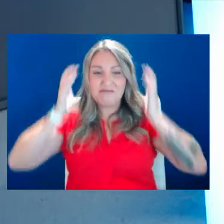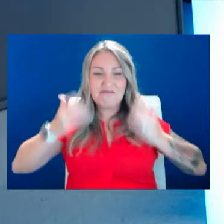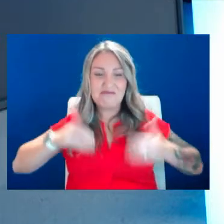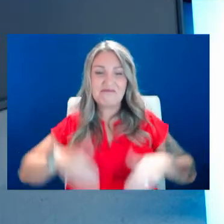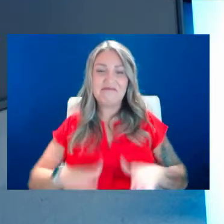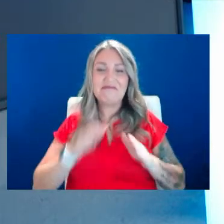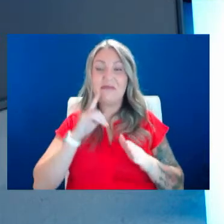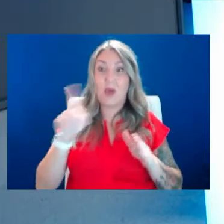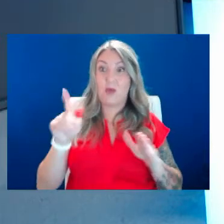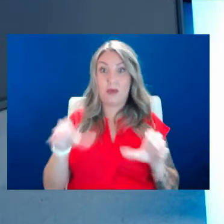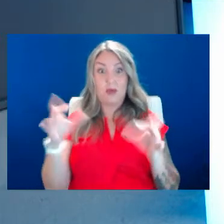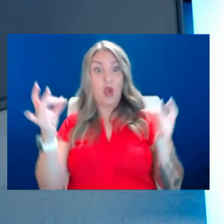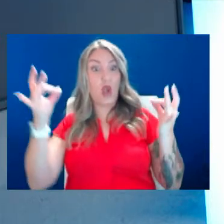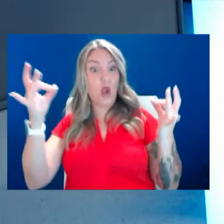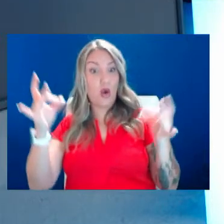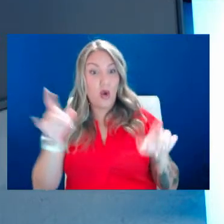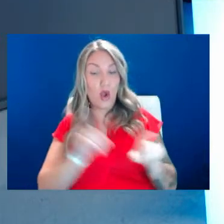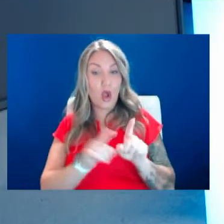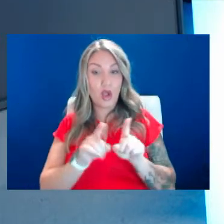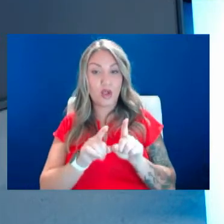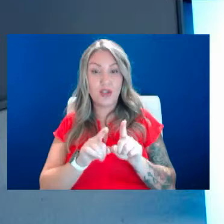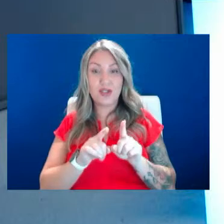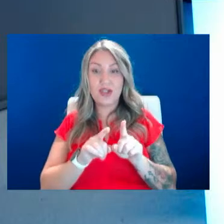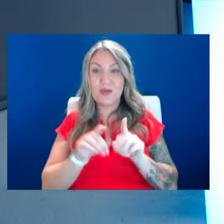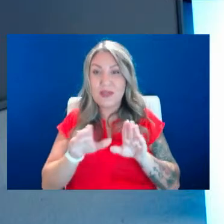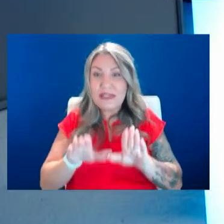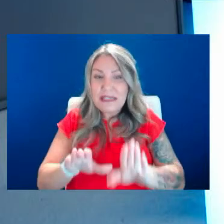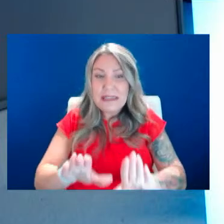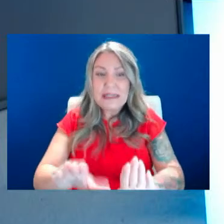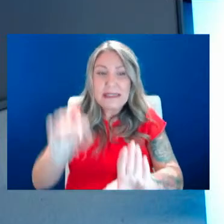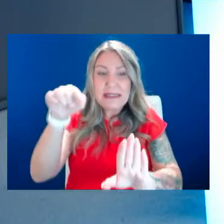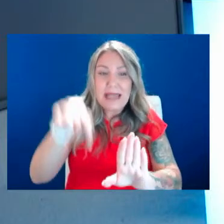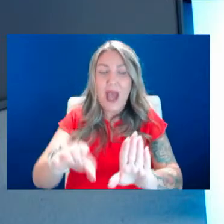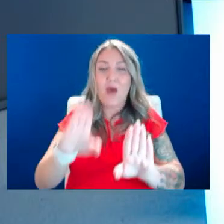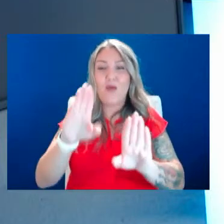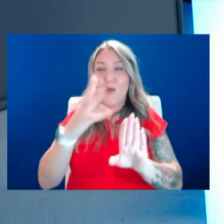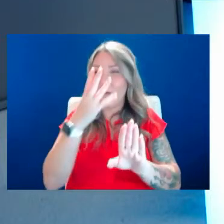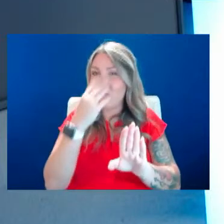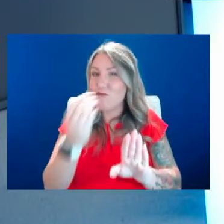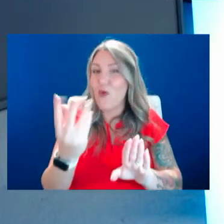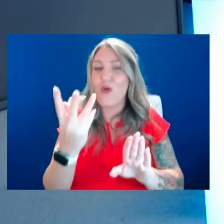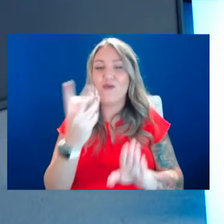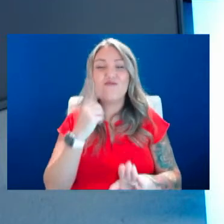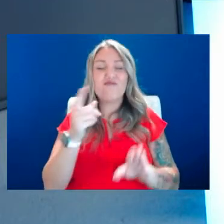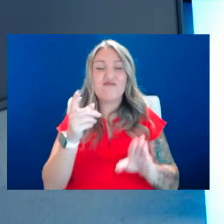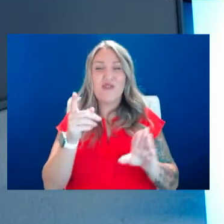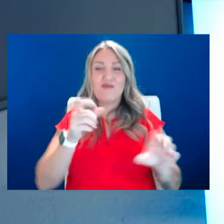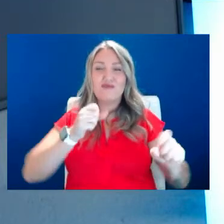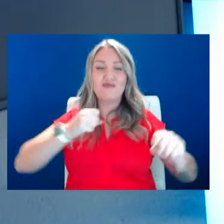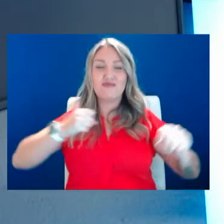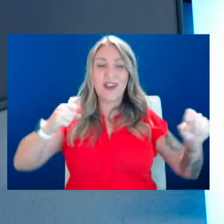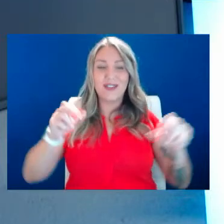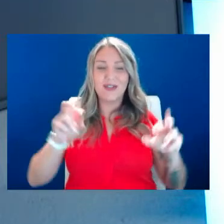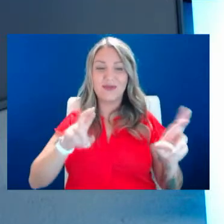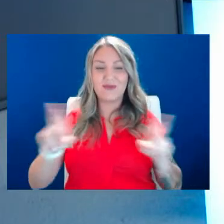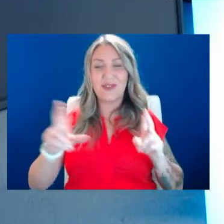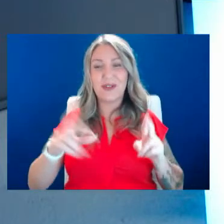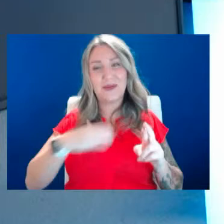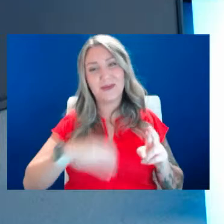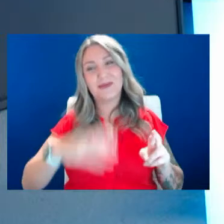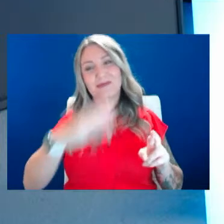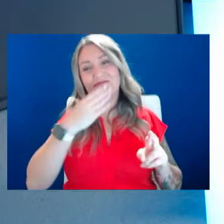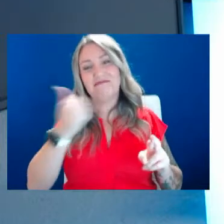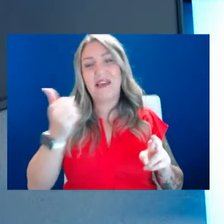earlier, so he was doing the downward right. wolf. And so they were stretched out, ready to go. So we wish them the very, very best of luck,